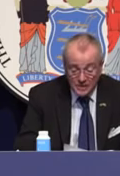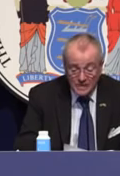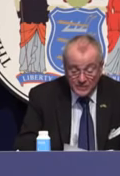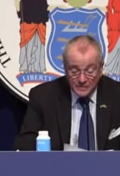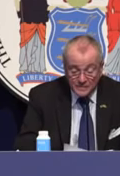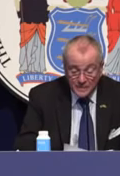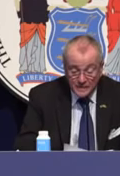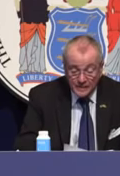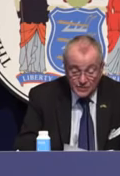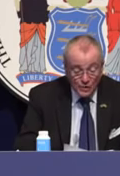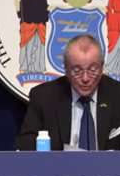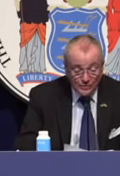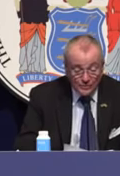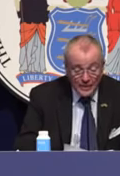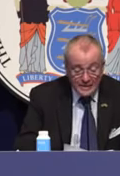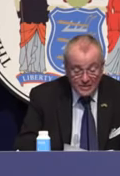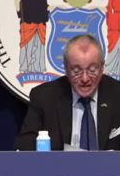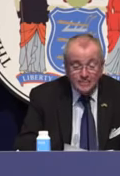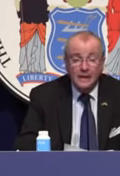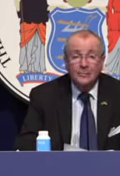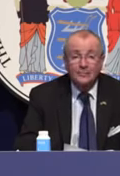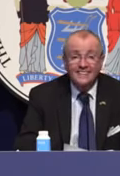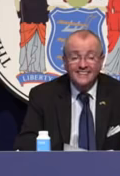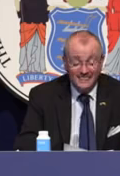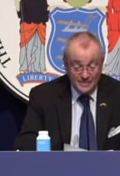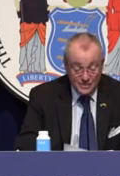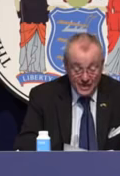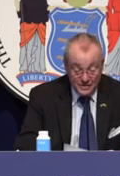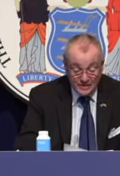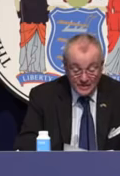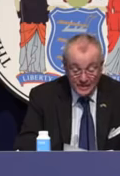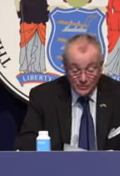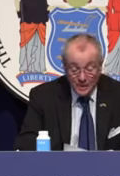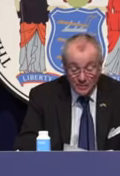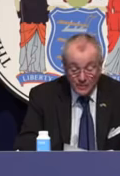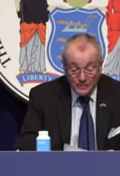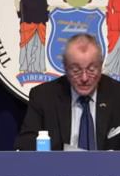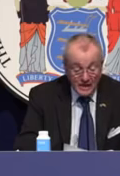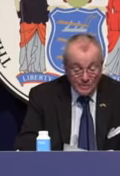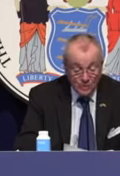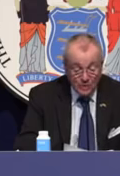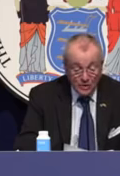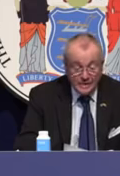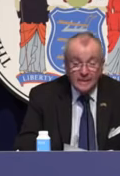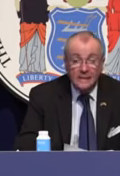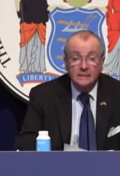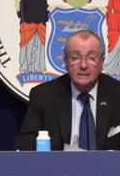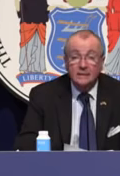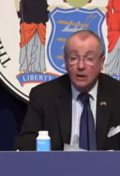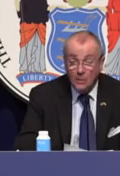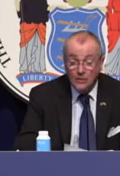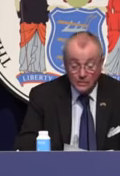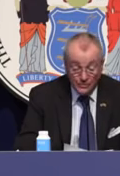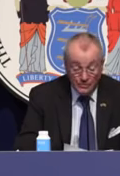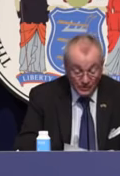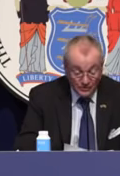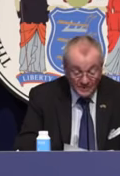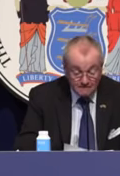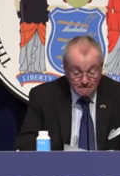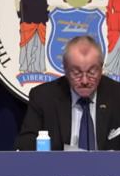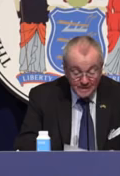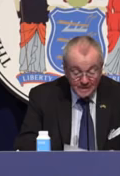been a team effort, and there's no reason for that to stop now, and especially as we approach the time when we're going to need our partners